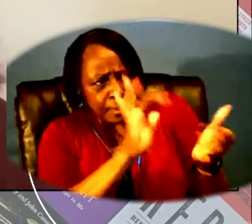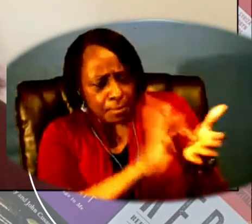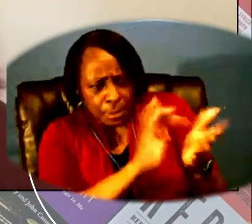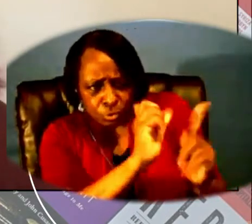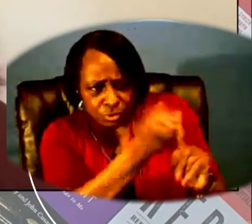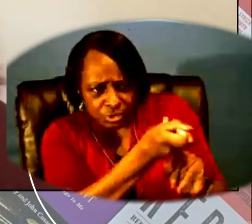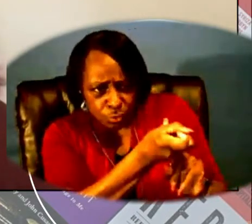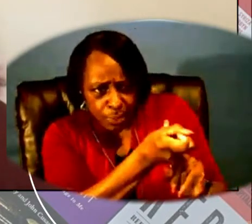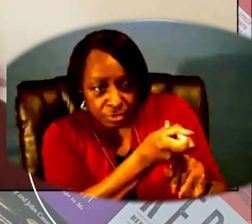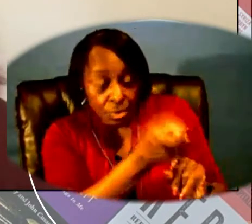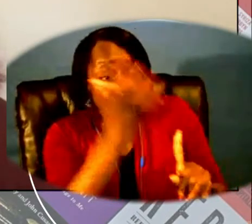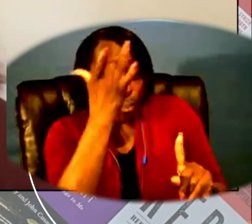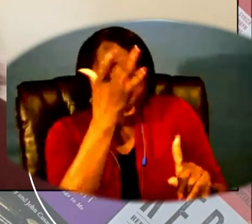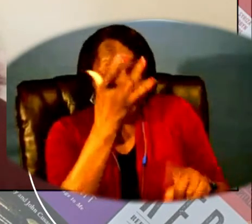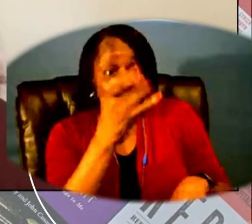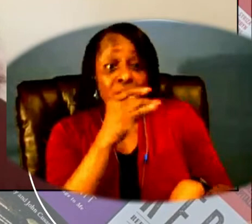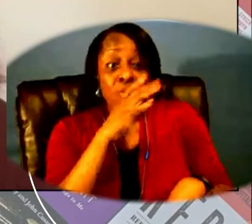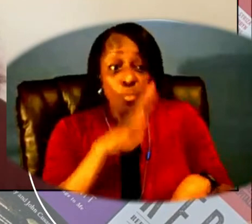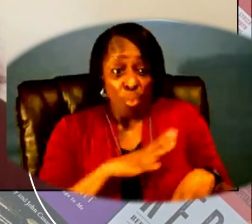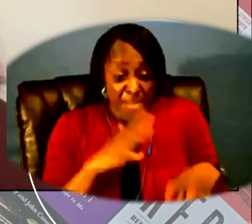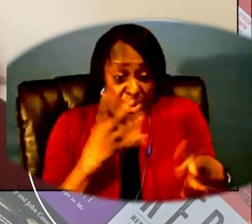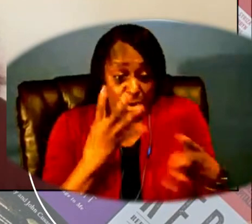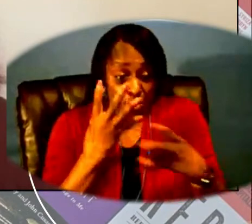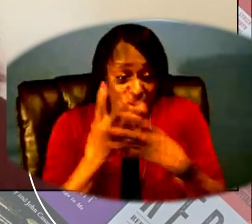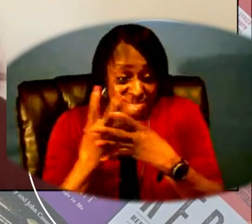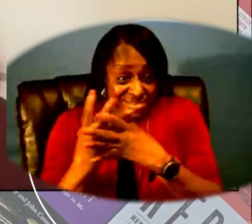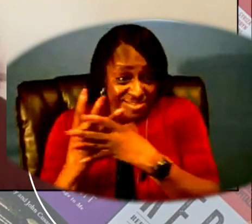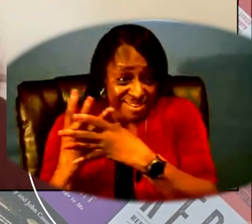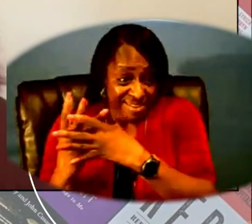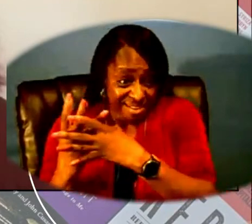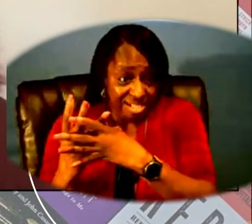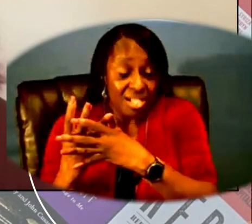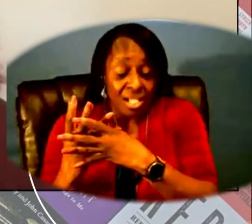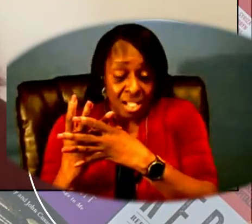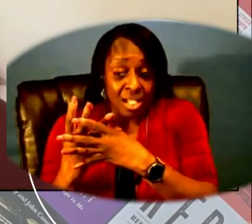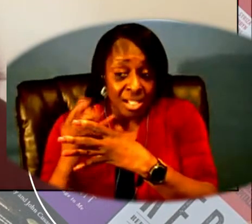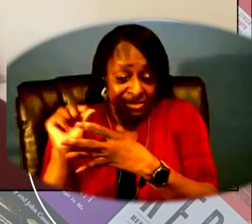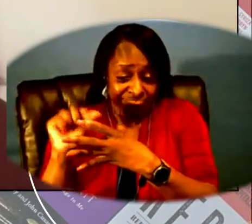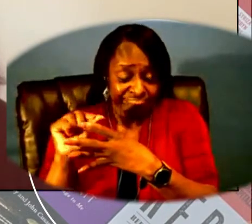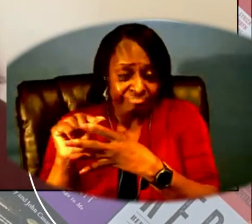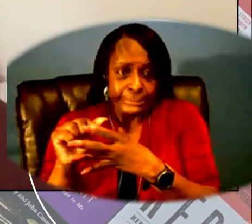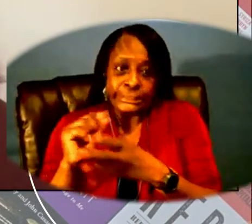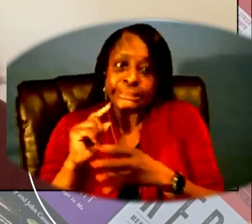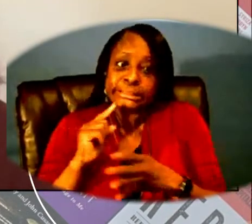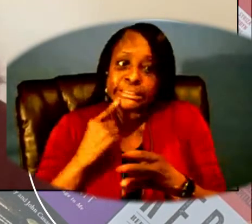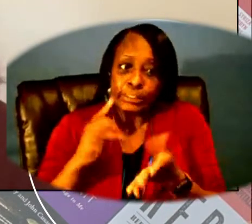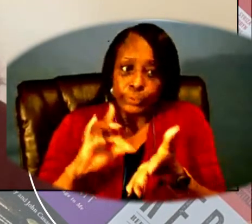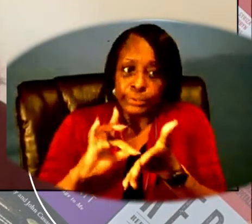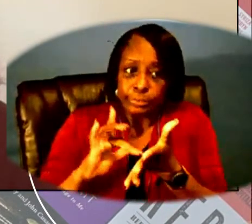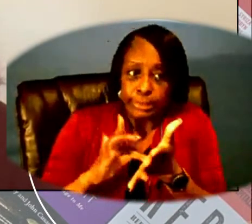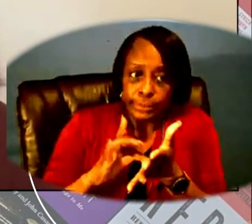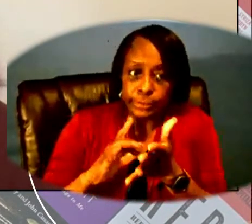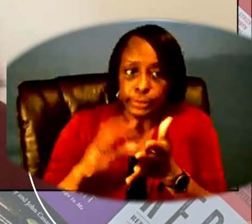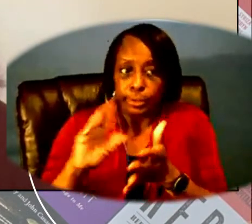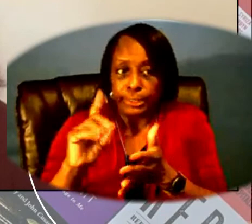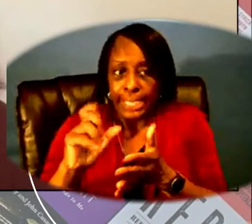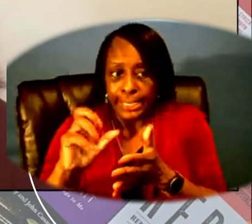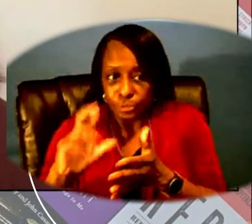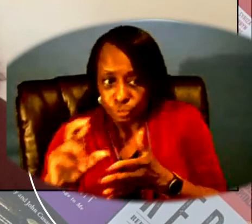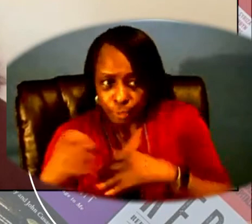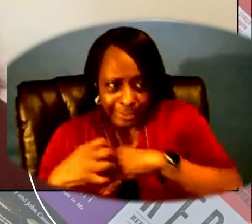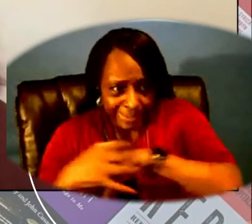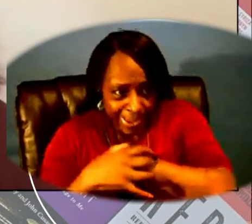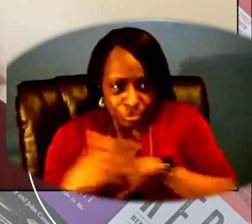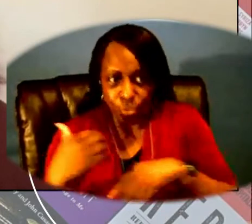we have several women who are, dealing with some serious medical concerns with cancers, things like that,